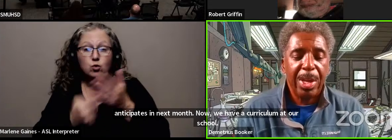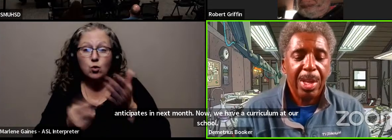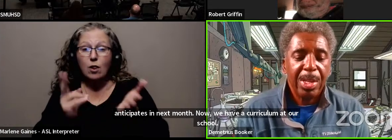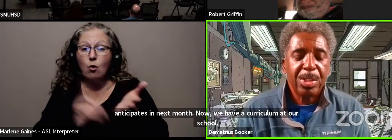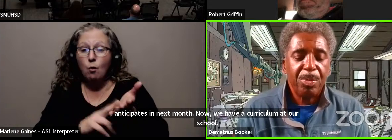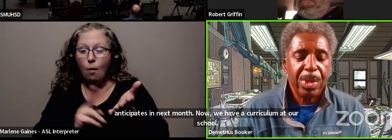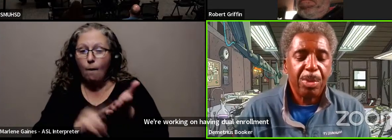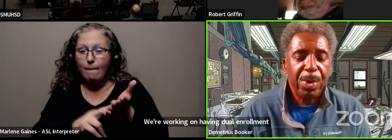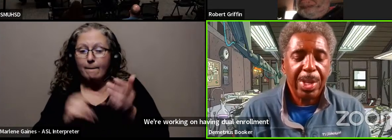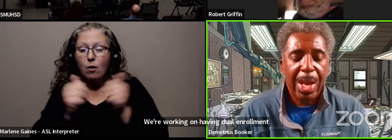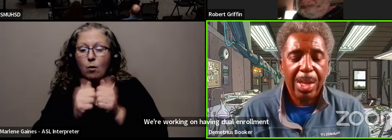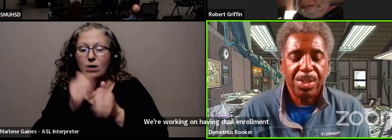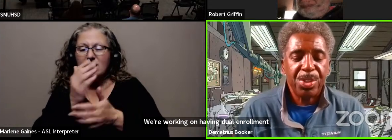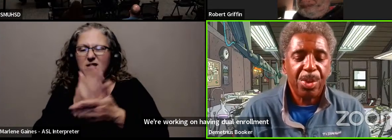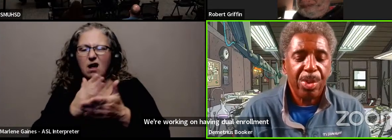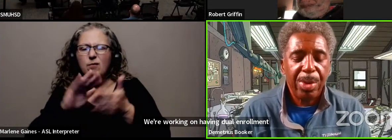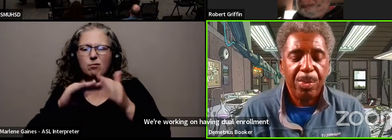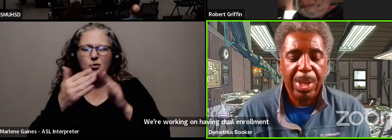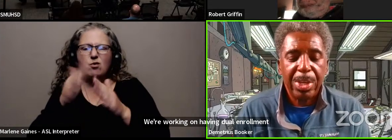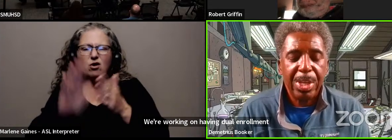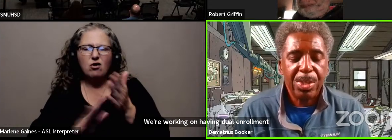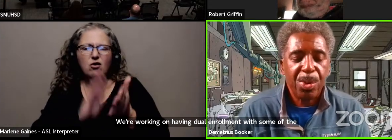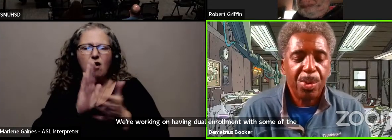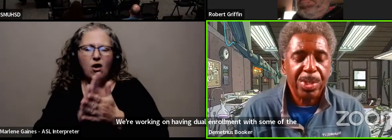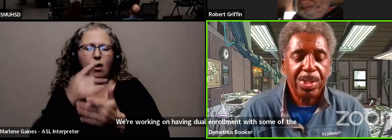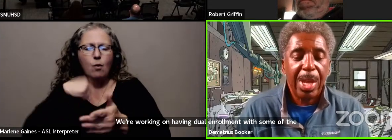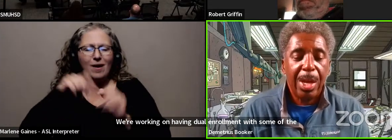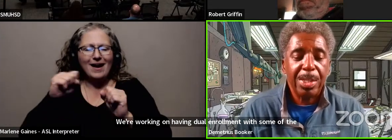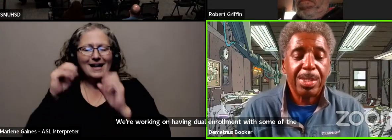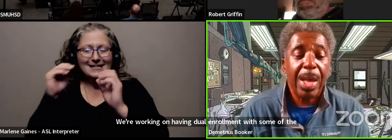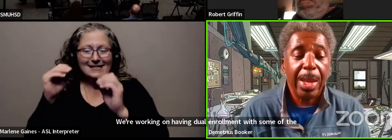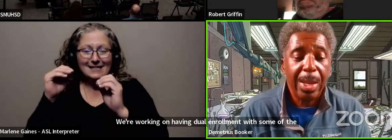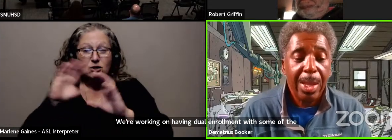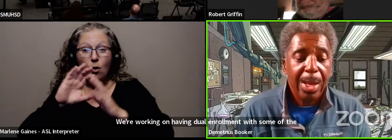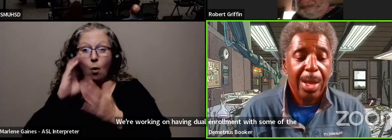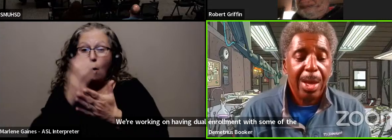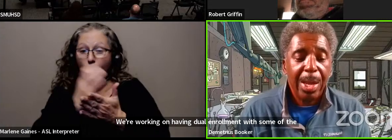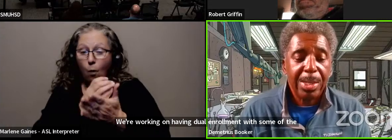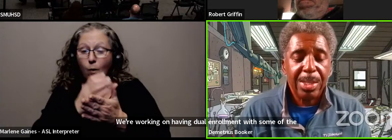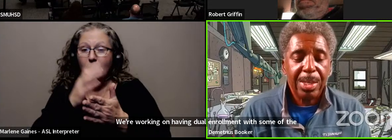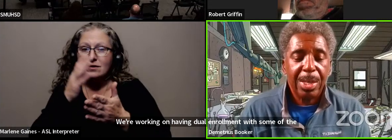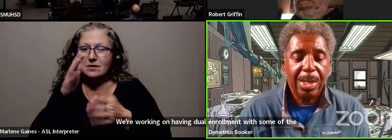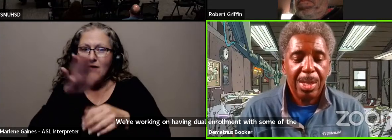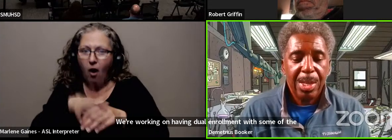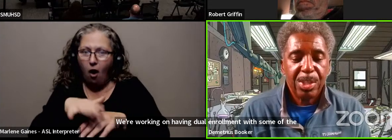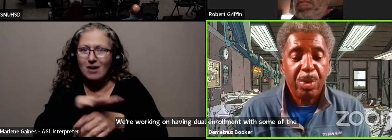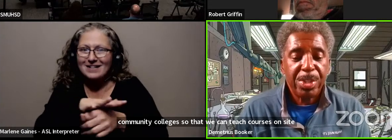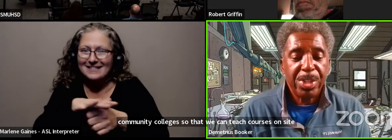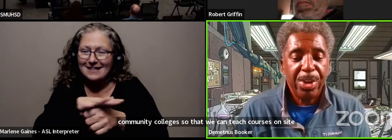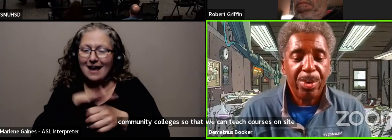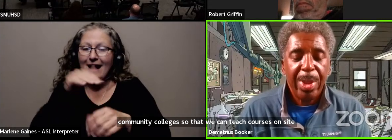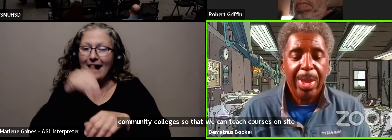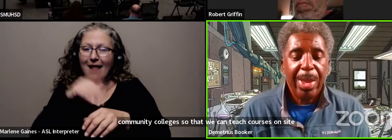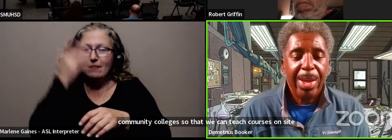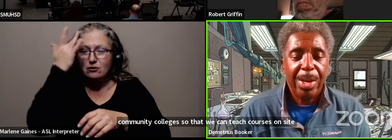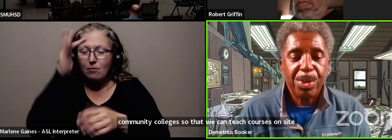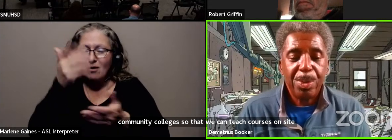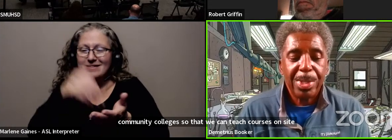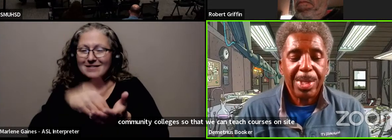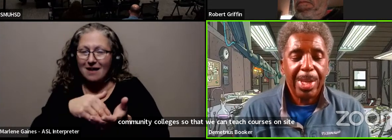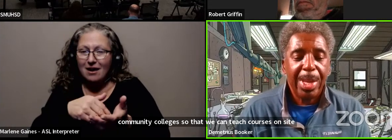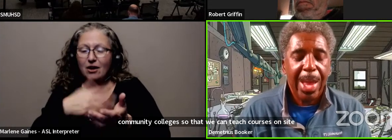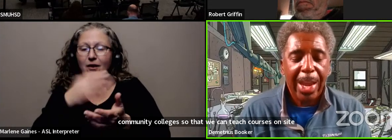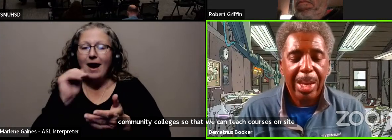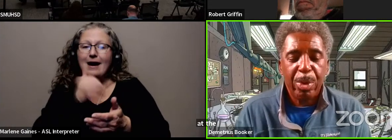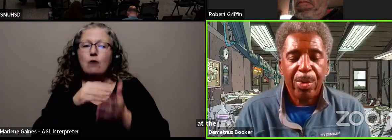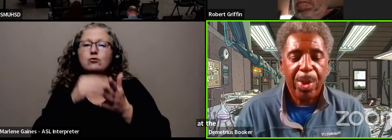with some of the community colleges so that we can teach courses on site at the Smart Center, and our